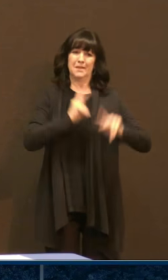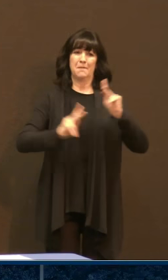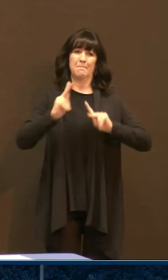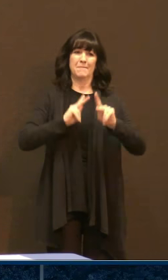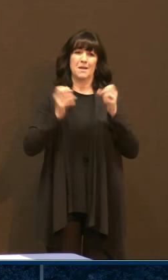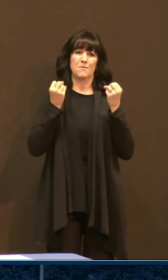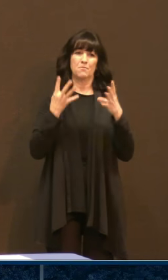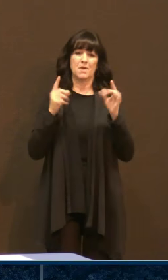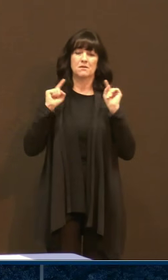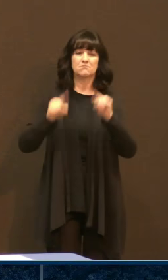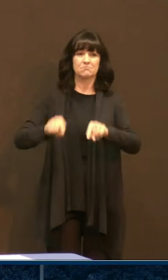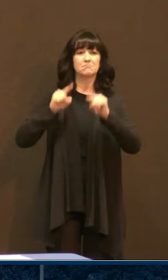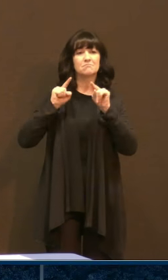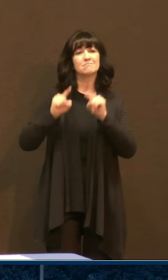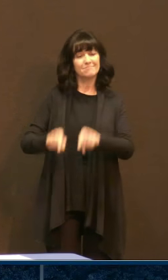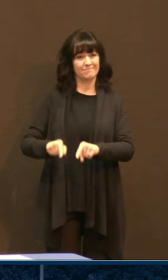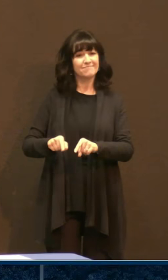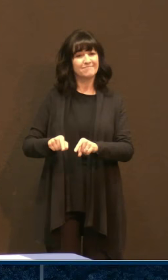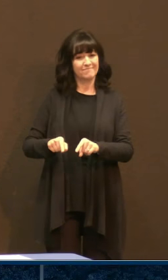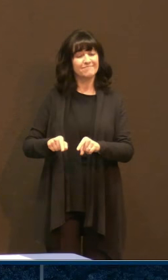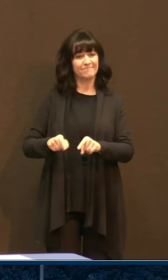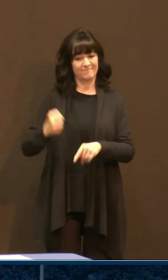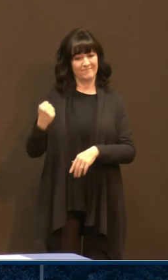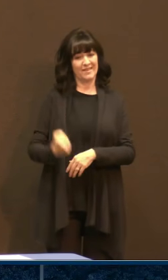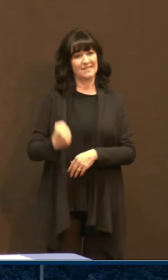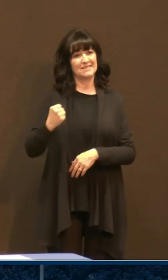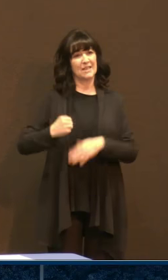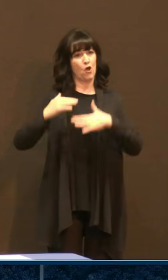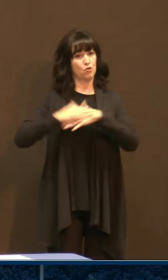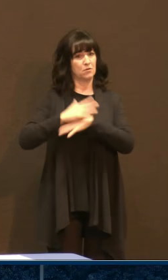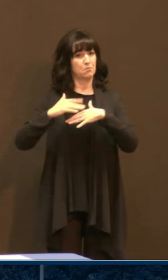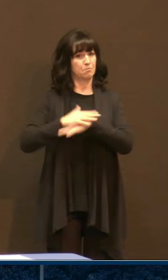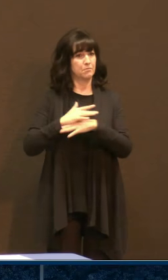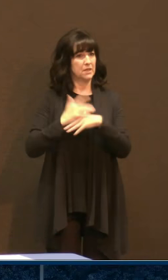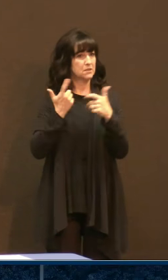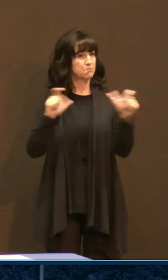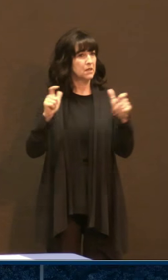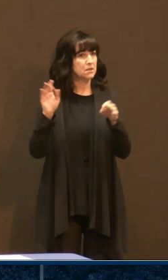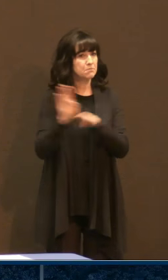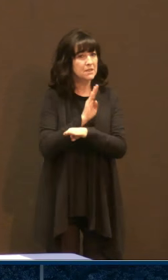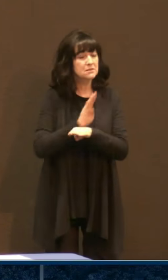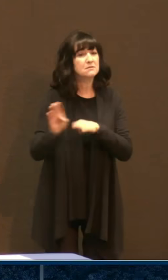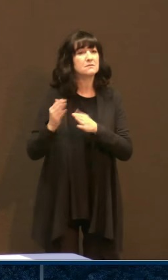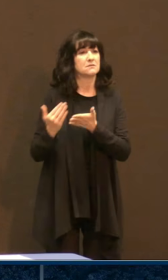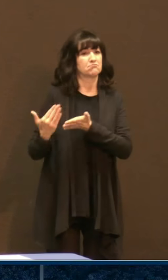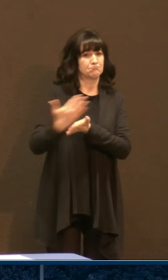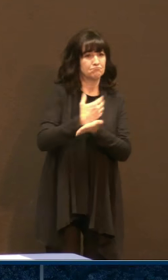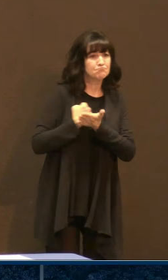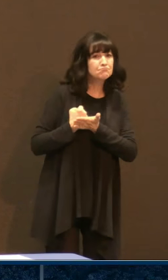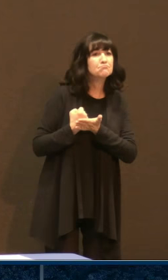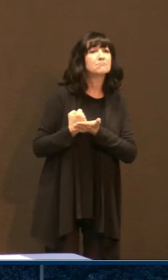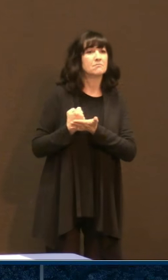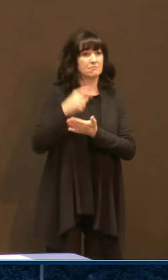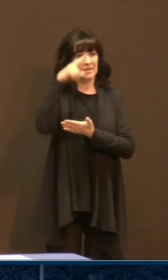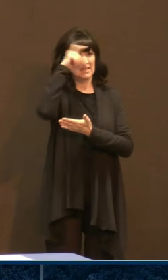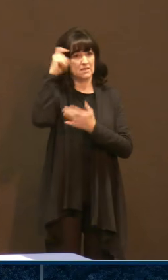and all the visitors that come to Delaware's beaches. Are we going to open the beaches? When are you going to open the beaches? What about summer